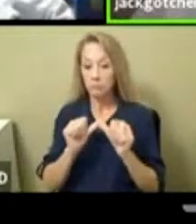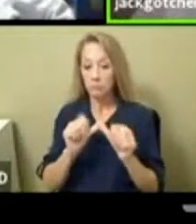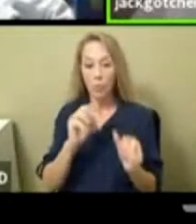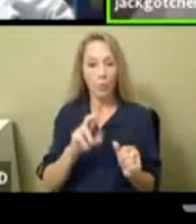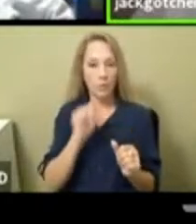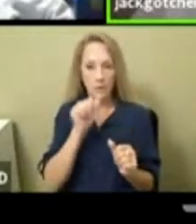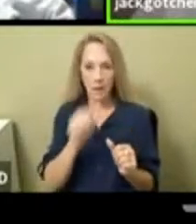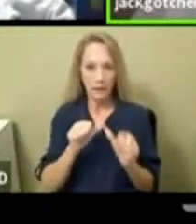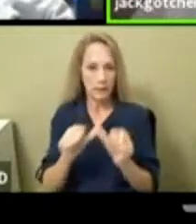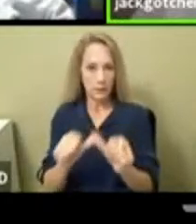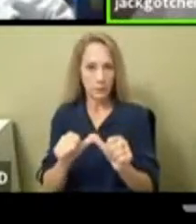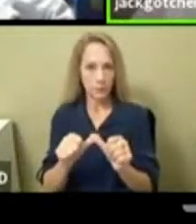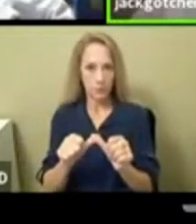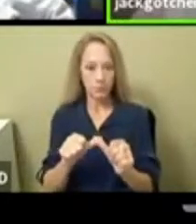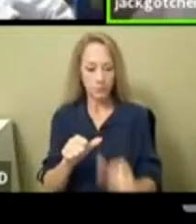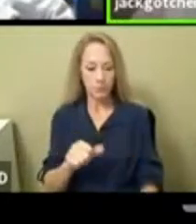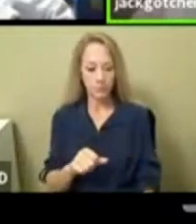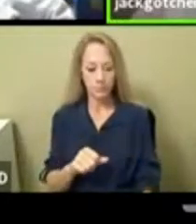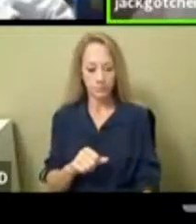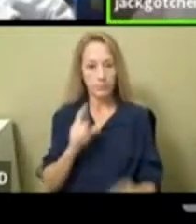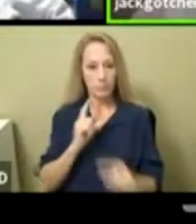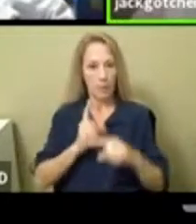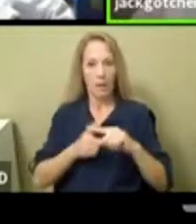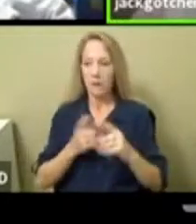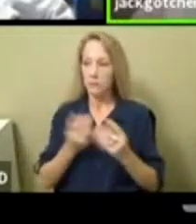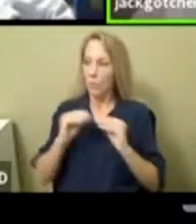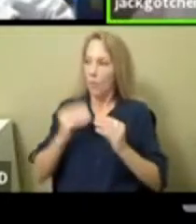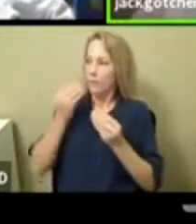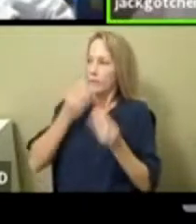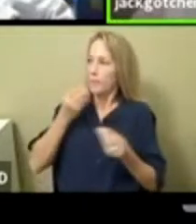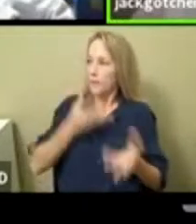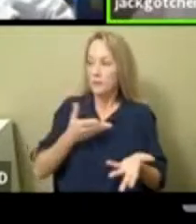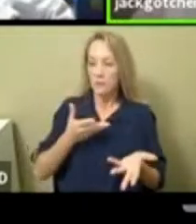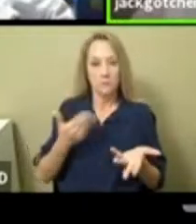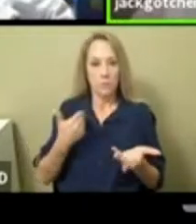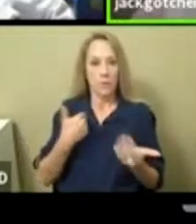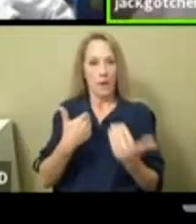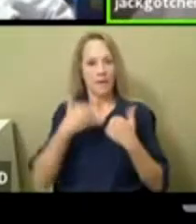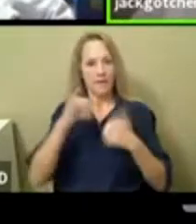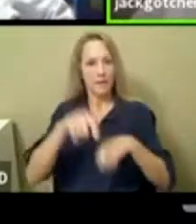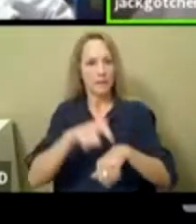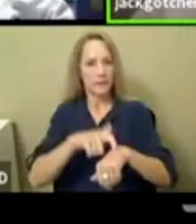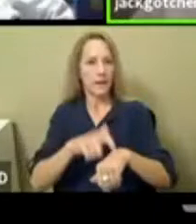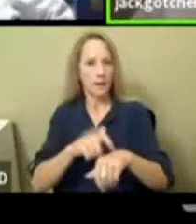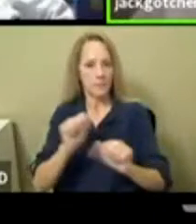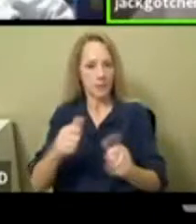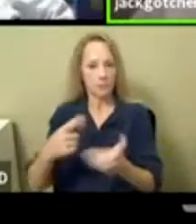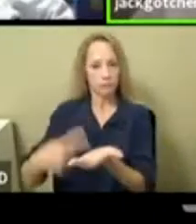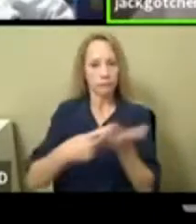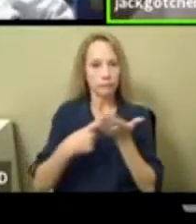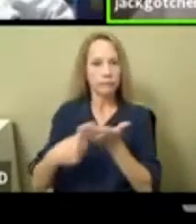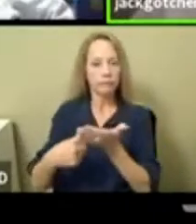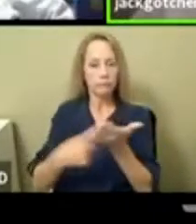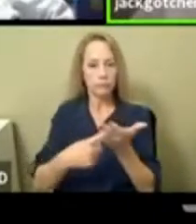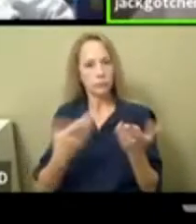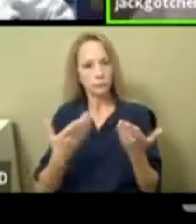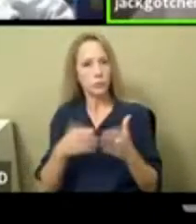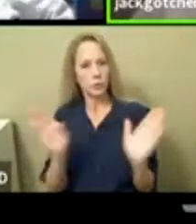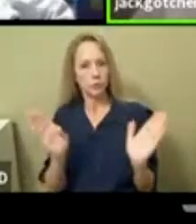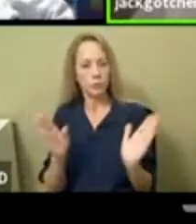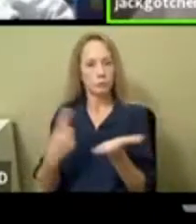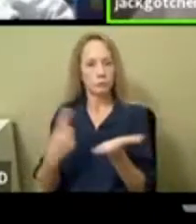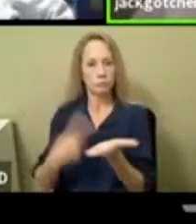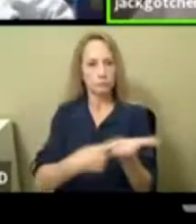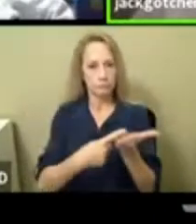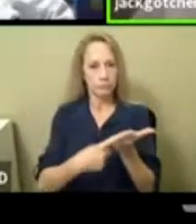and getting any new data that will help us in that decision. So in general discussion about that, I would